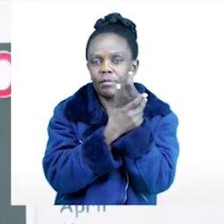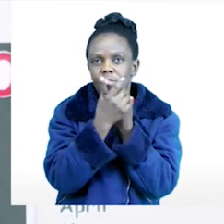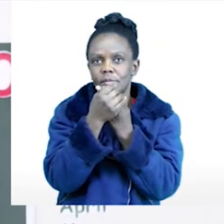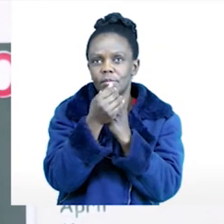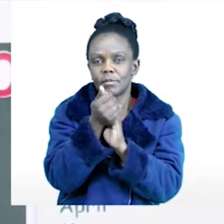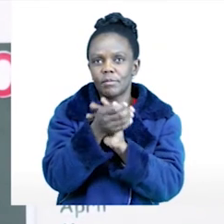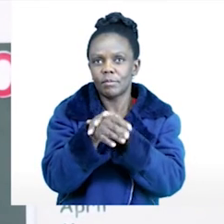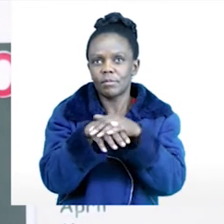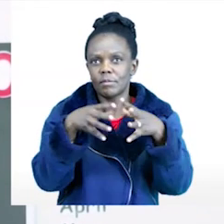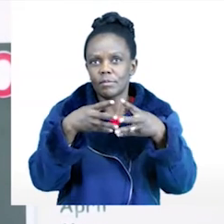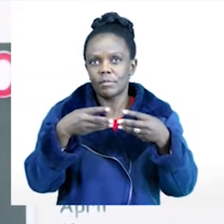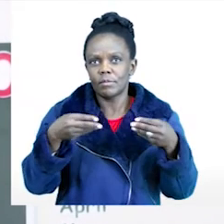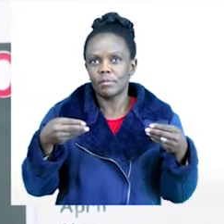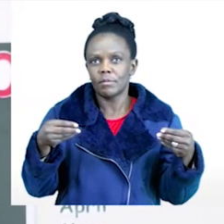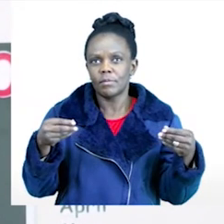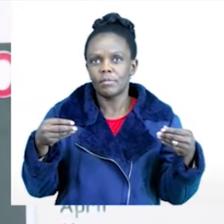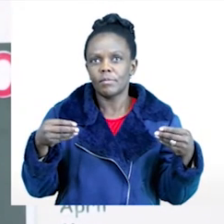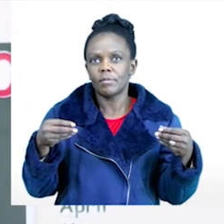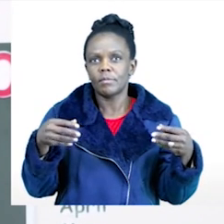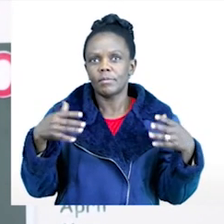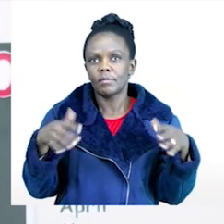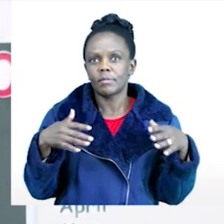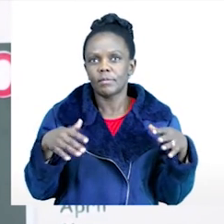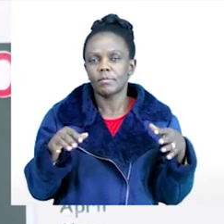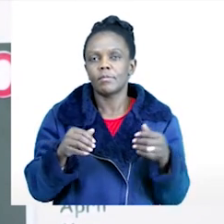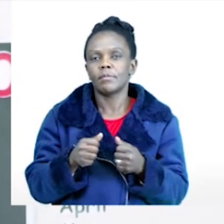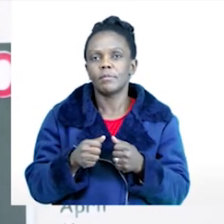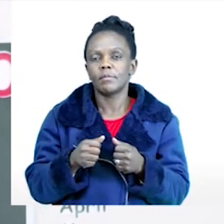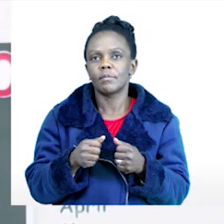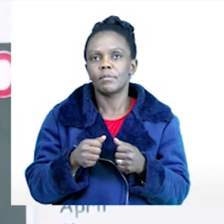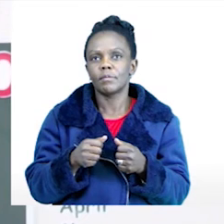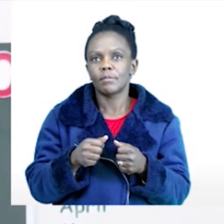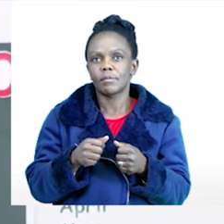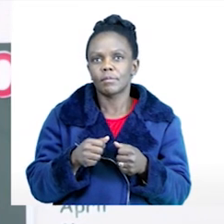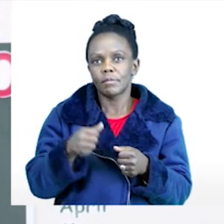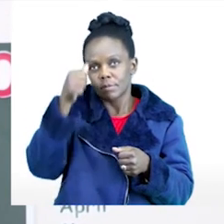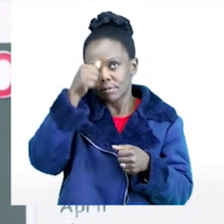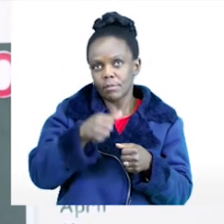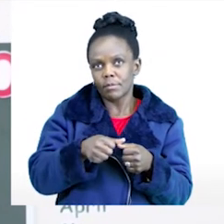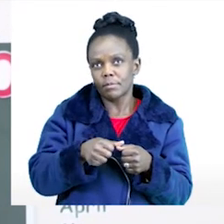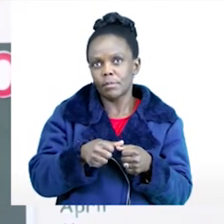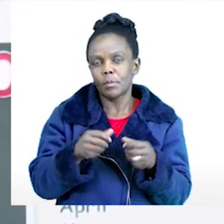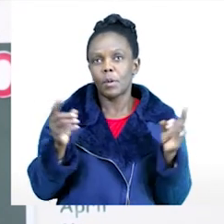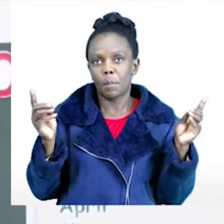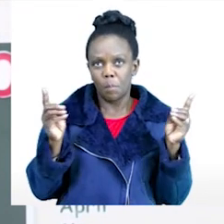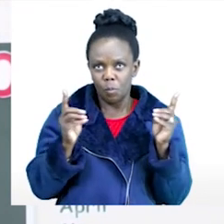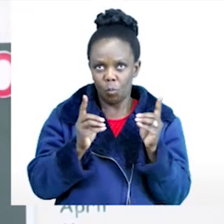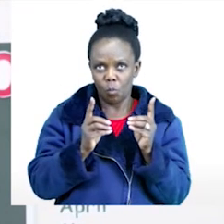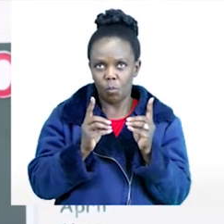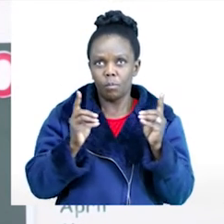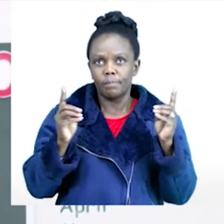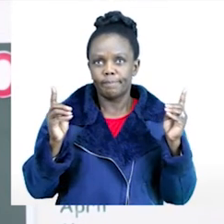well. And make sure that your hands are dry before you touch anything. It's also very important for you to check your